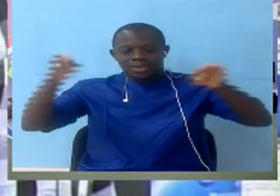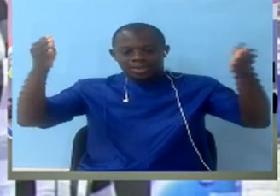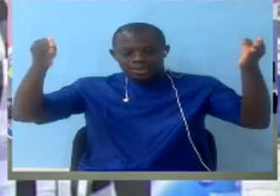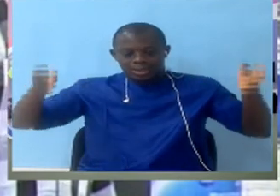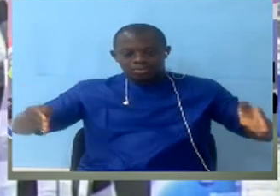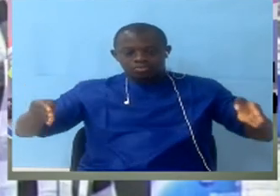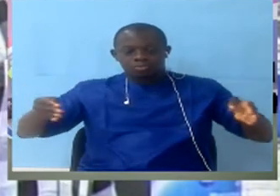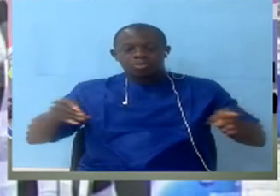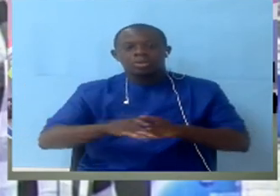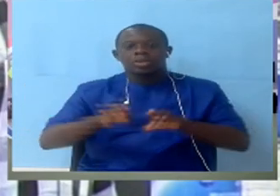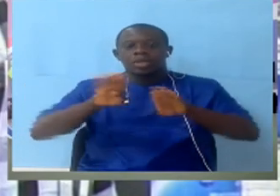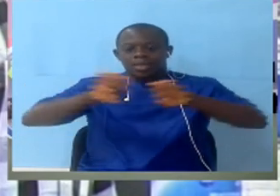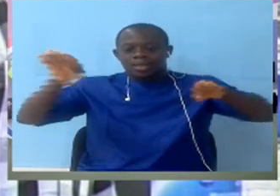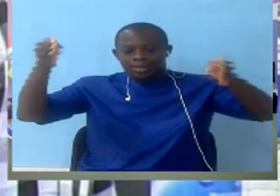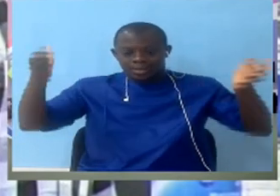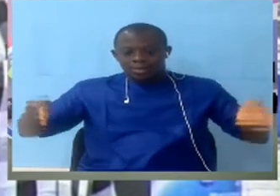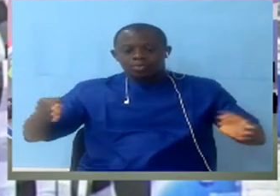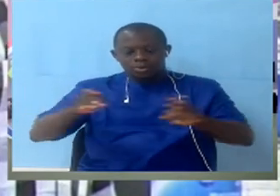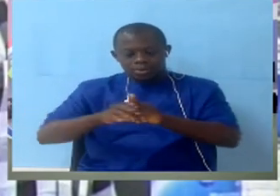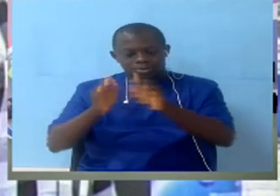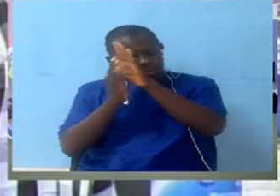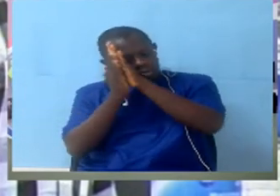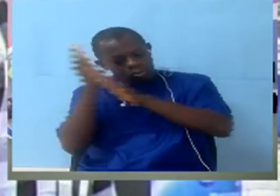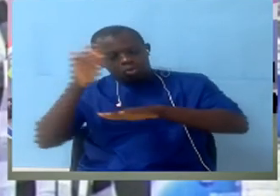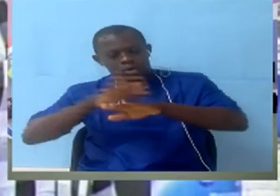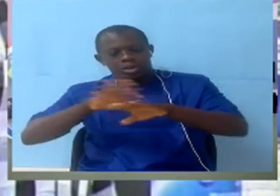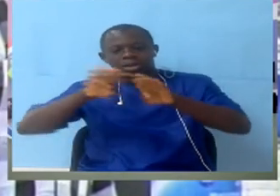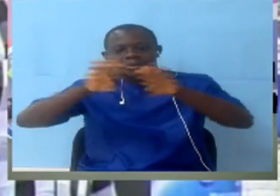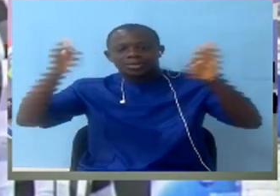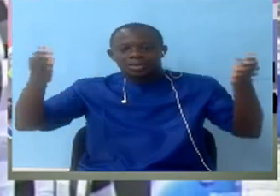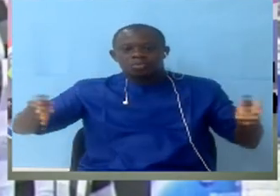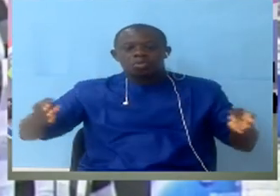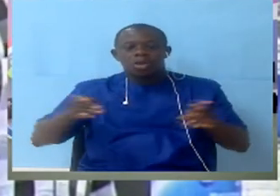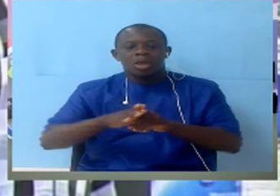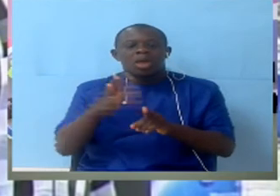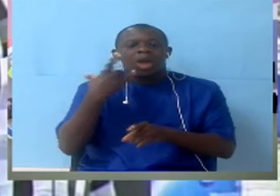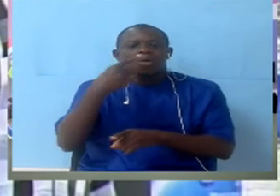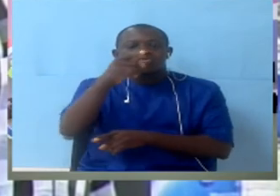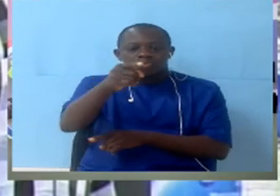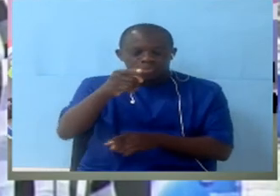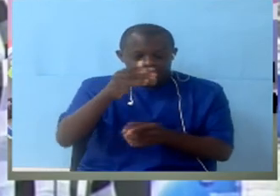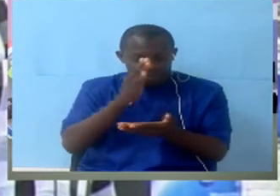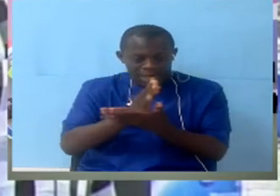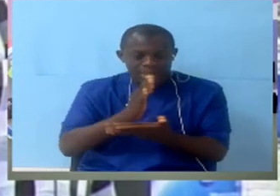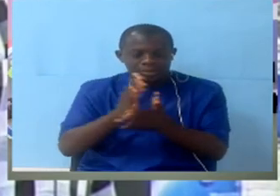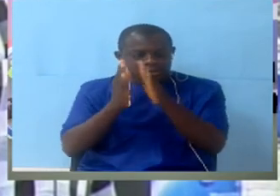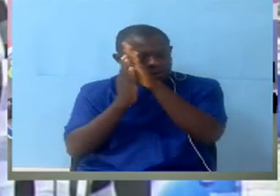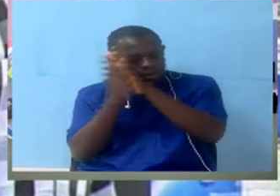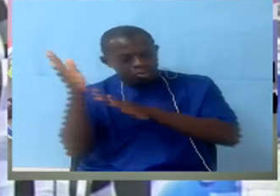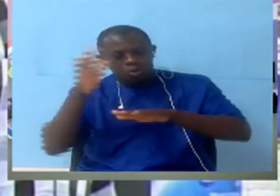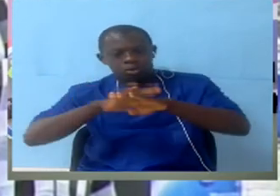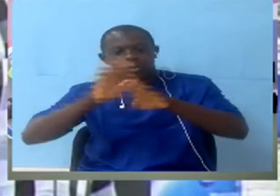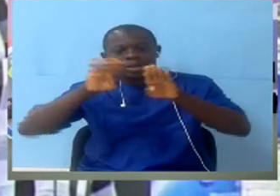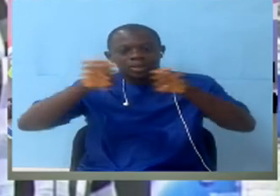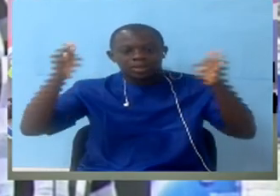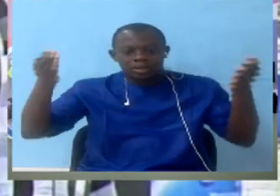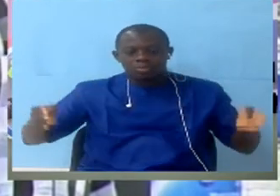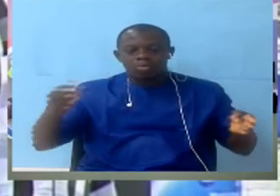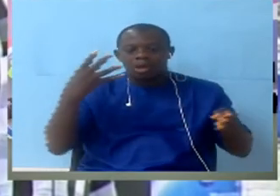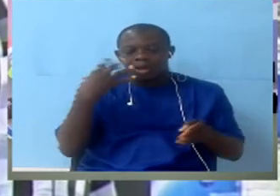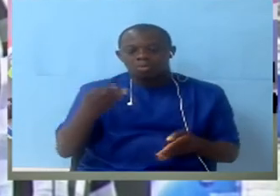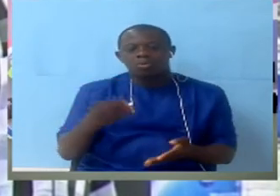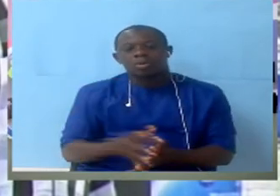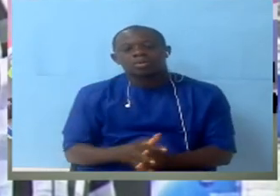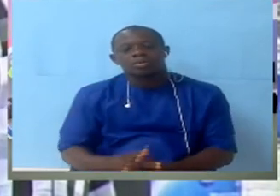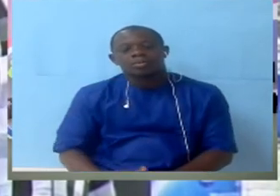table melara wala kan? I was lying down on that table. How did you come to lie down on that table? Ye la ya keno ra nyadi le fo ye la o table je. Te